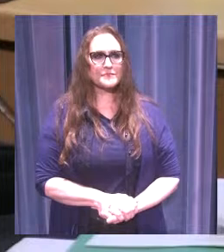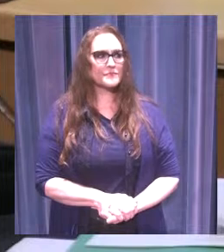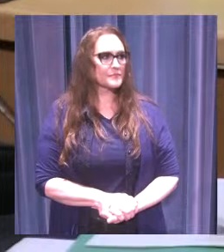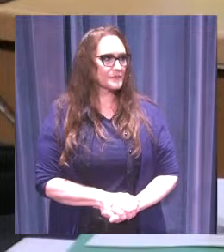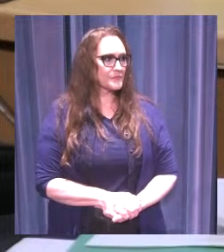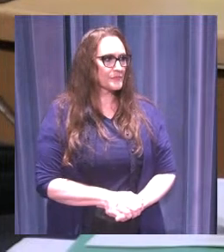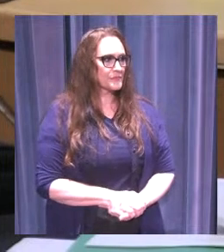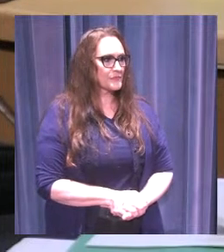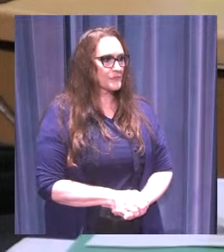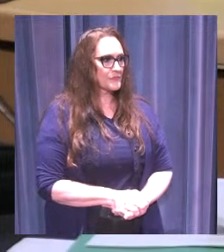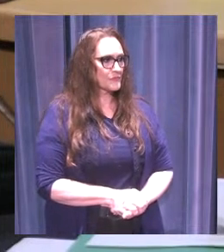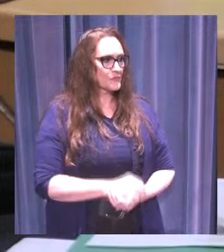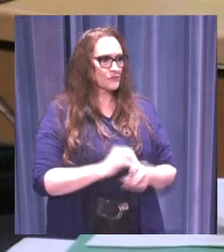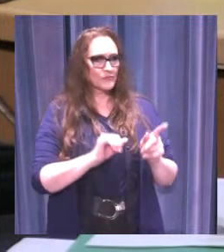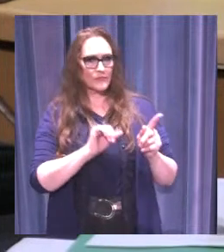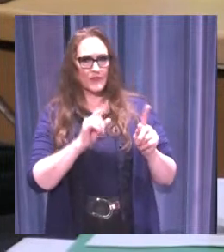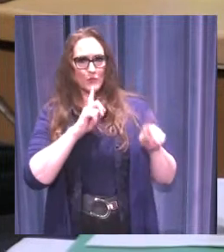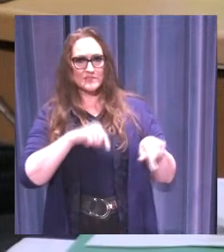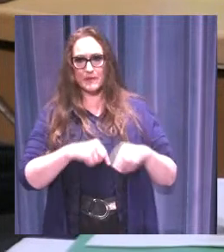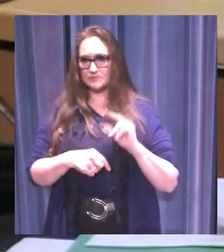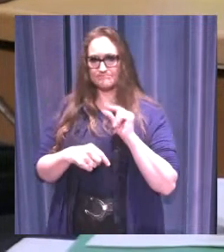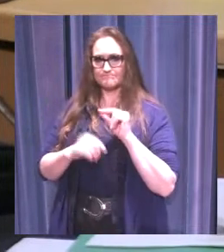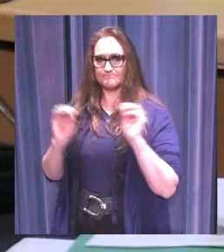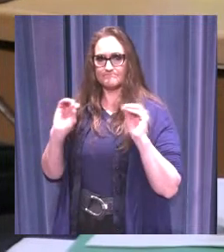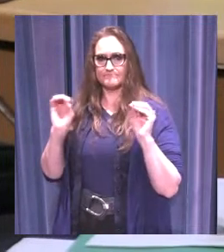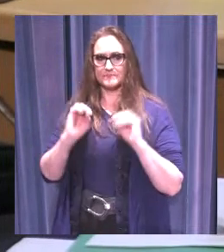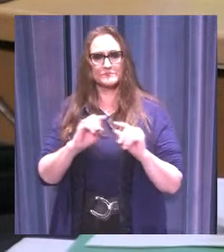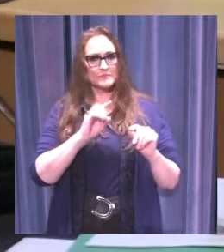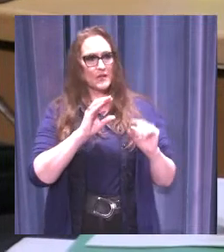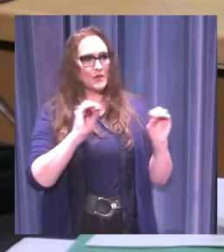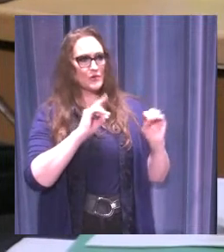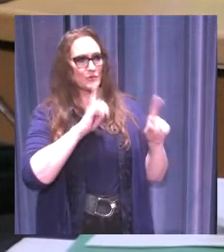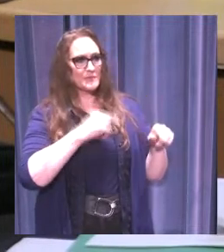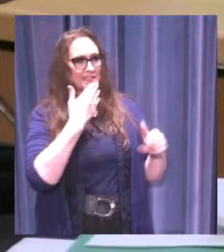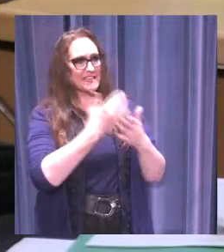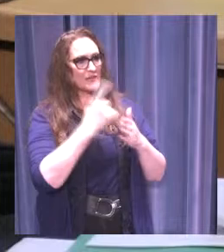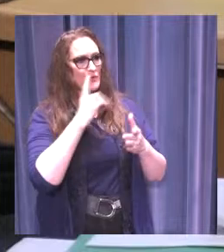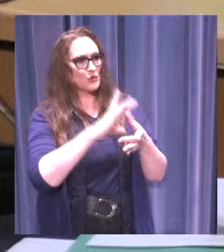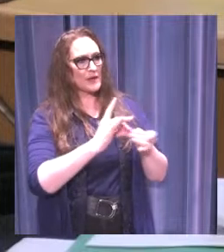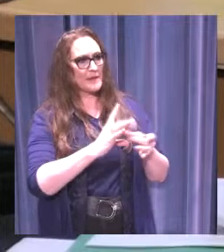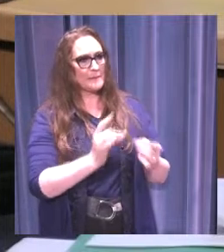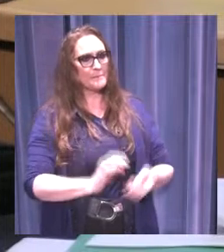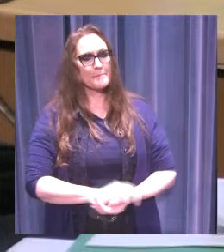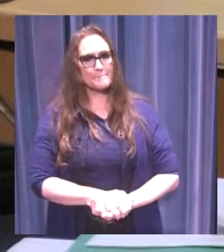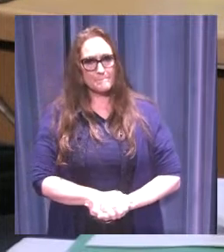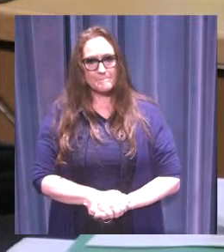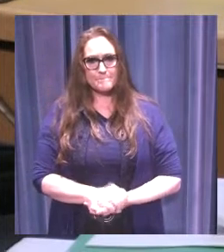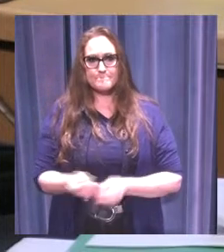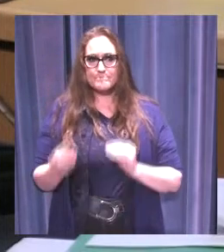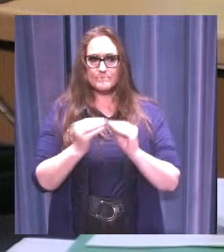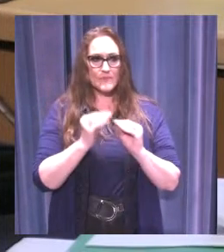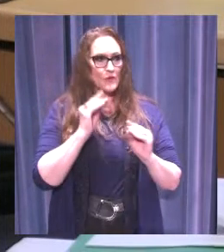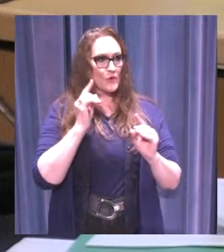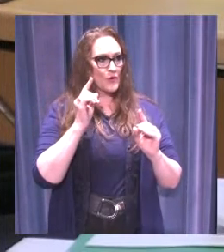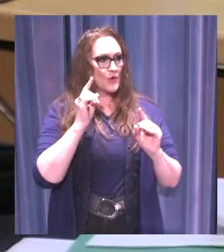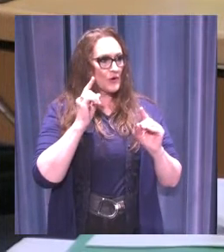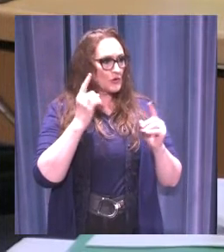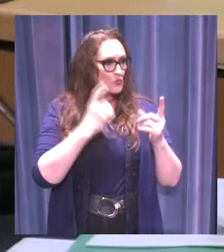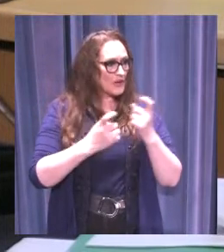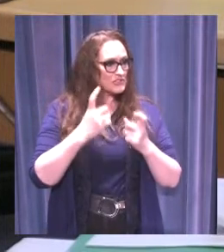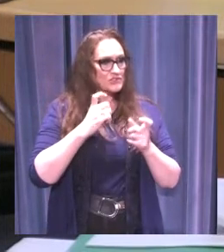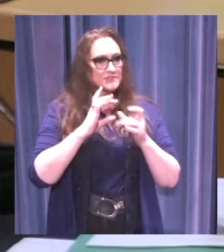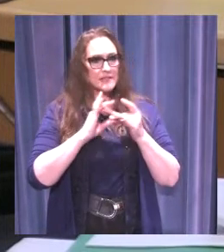Bill, any response? No more. No response. Thank you for your comment. Any further questions, comments?